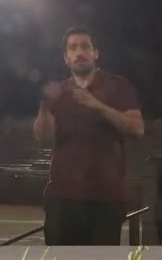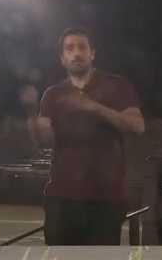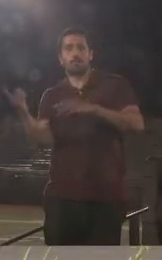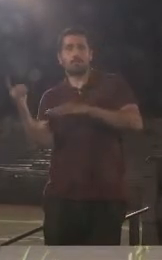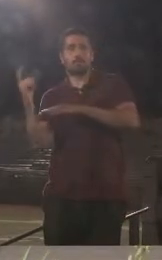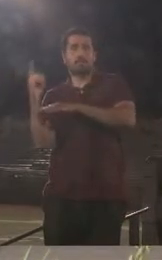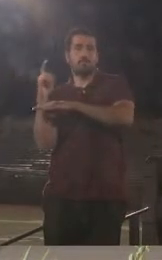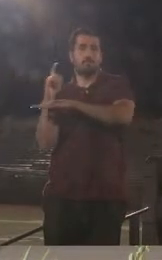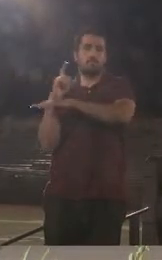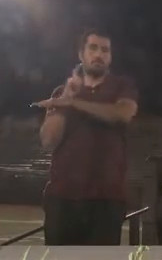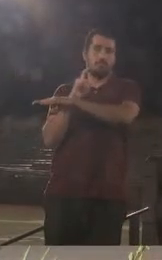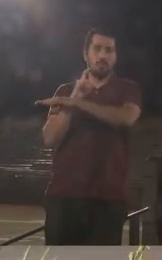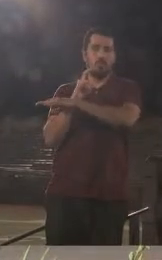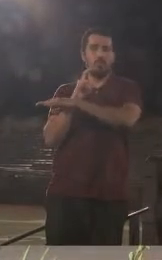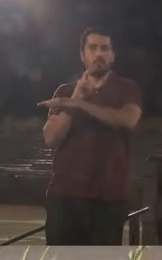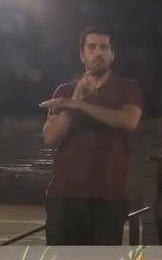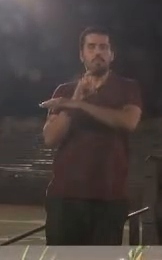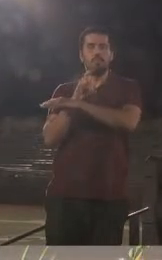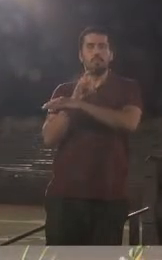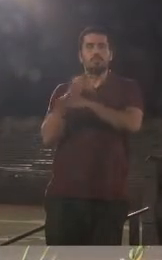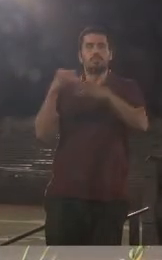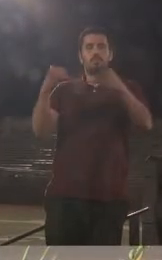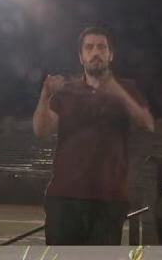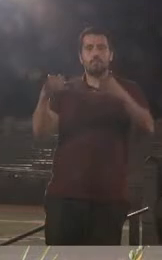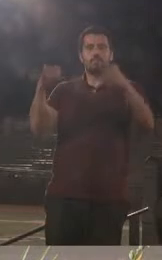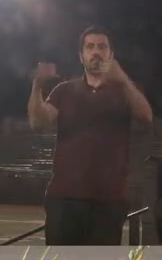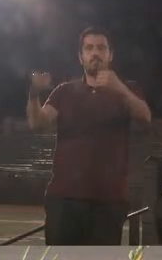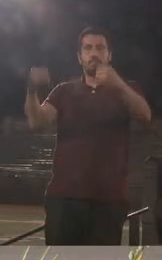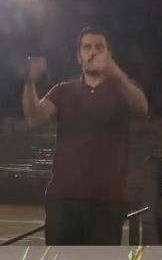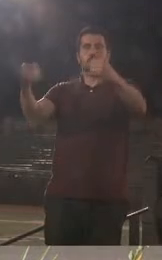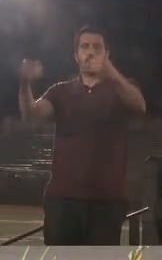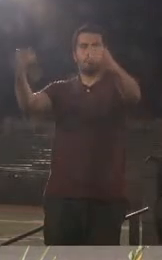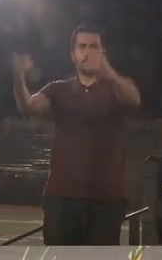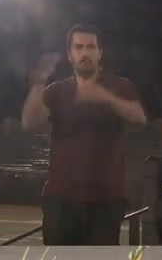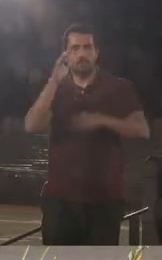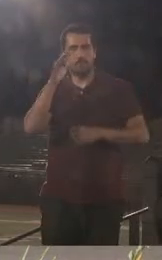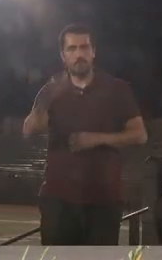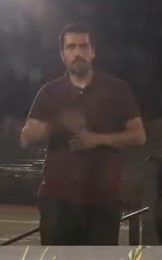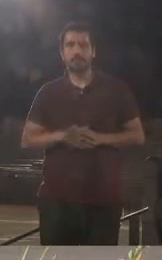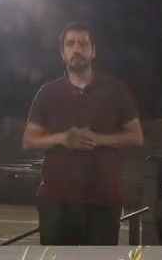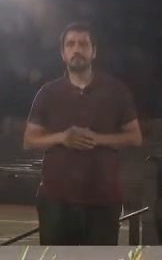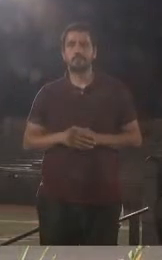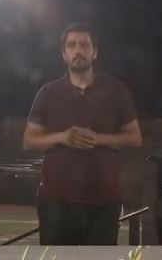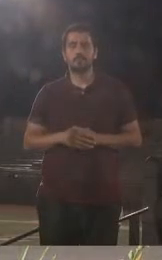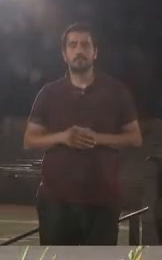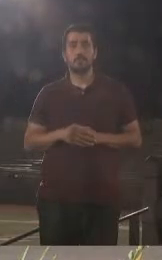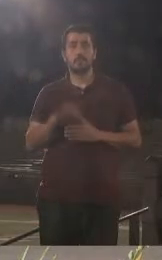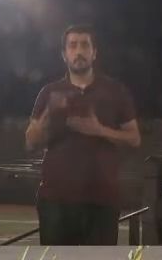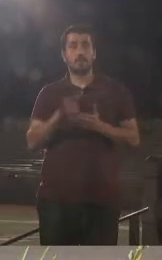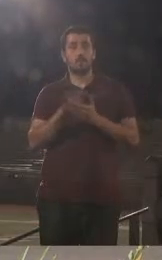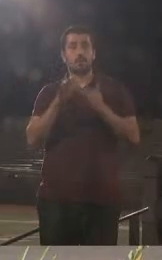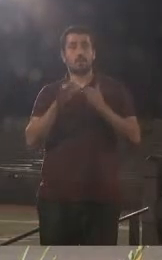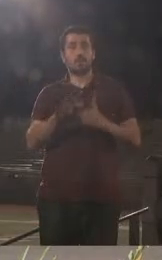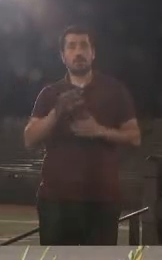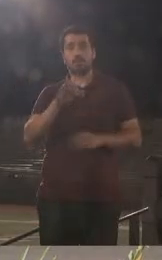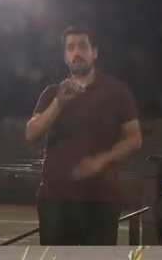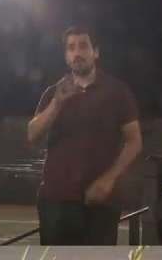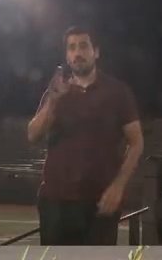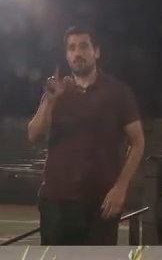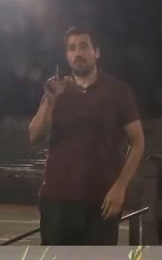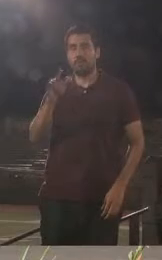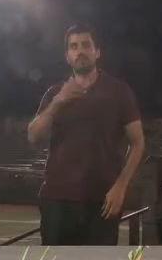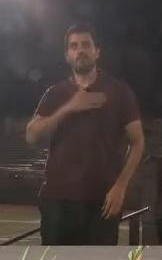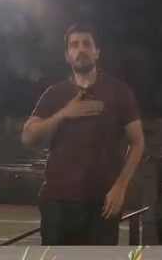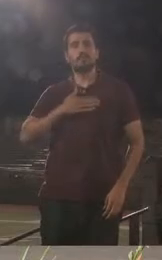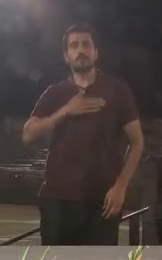stage one row at a time. Will the graduates of 2023